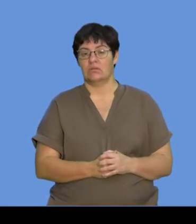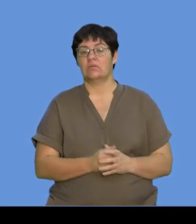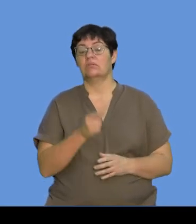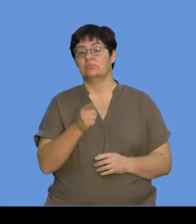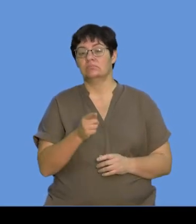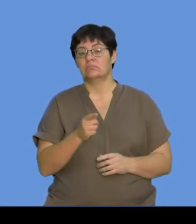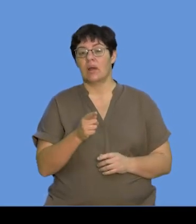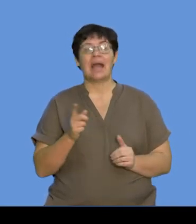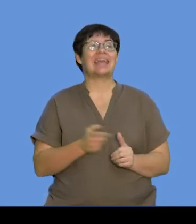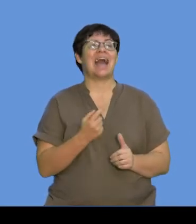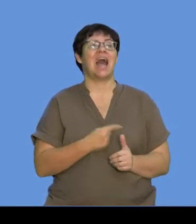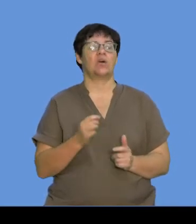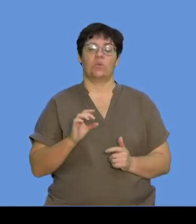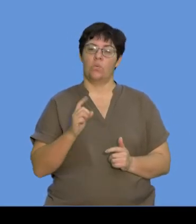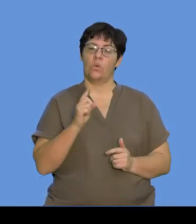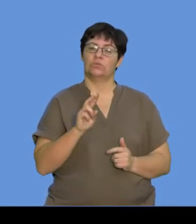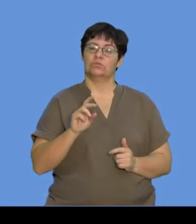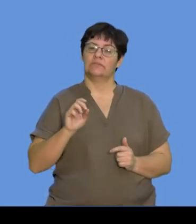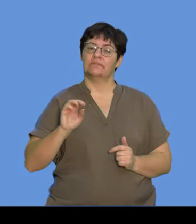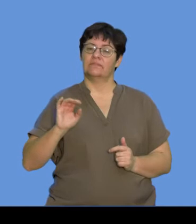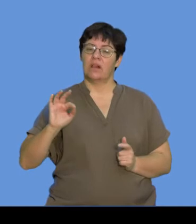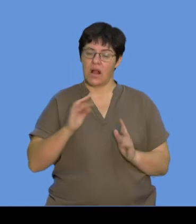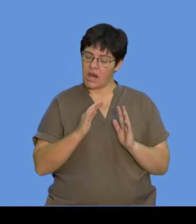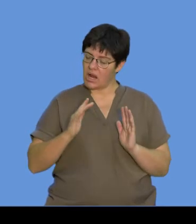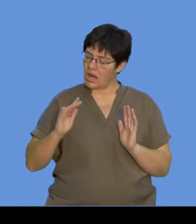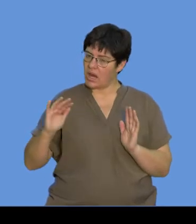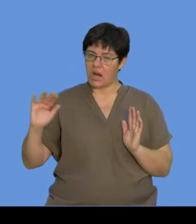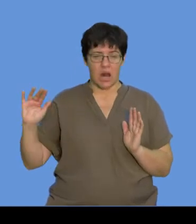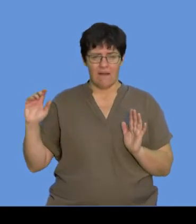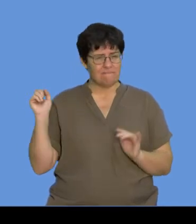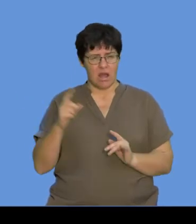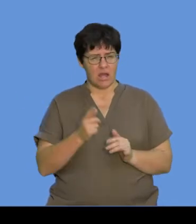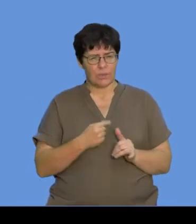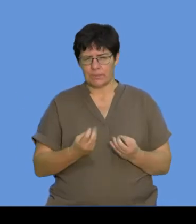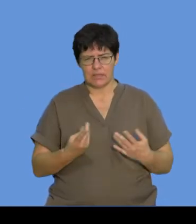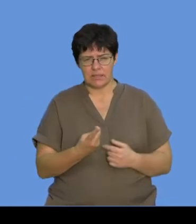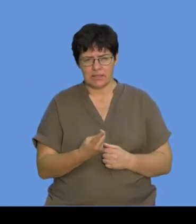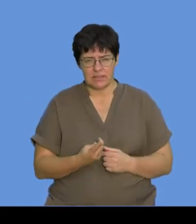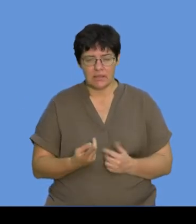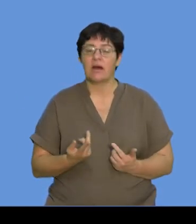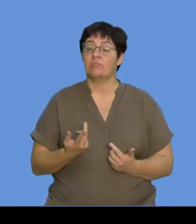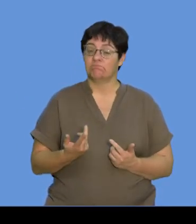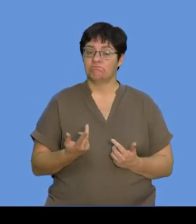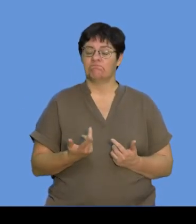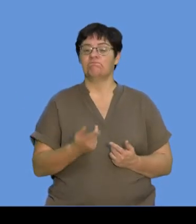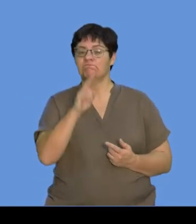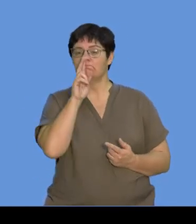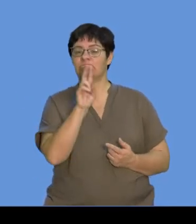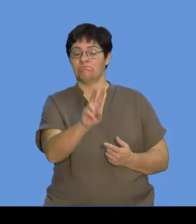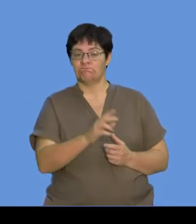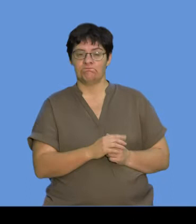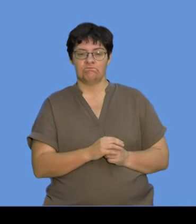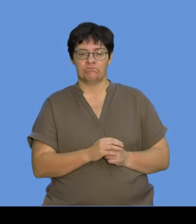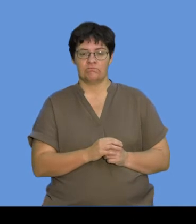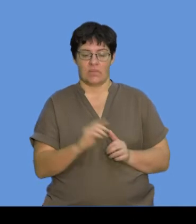you, what's the furthest that you can count in terms of numbers? Now, while we introduce the mole, let's think about, a better way of